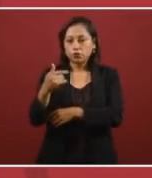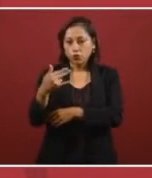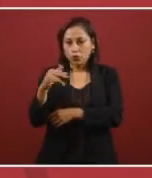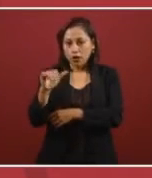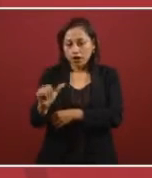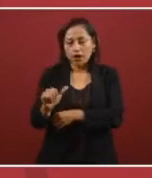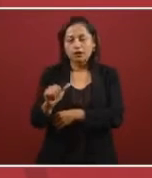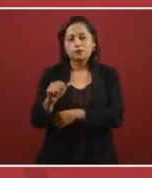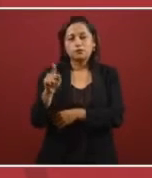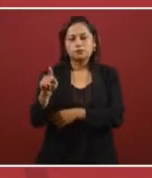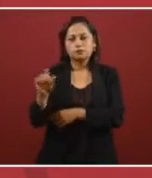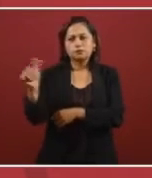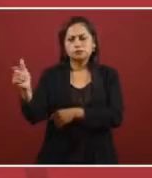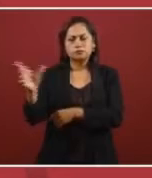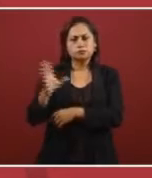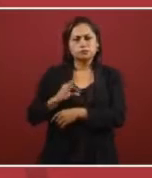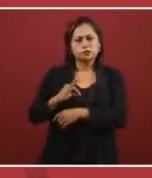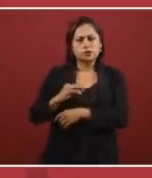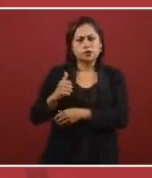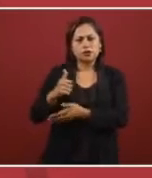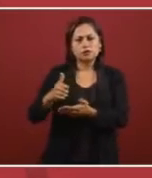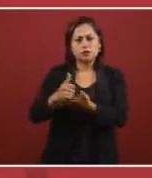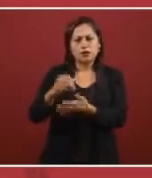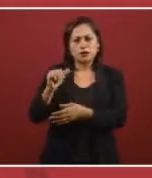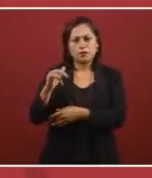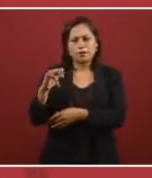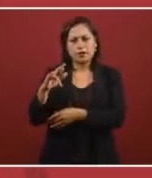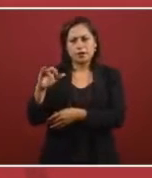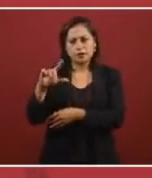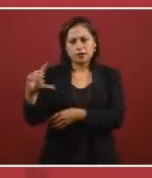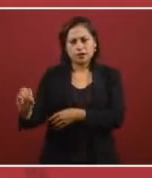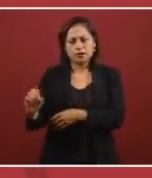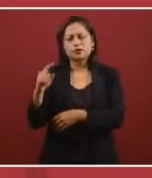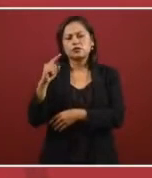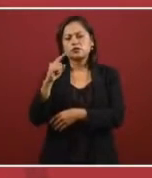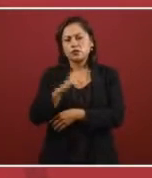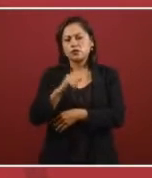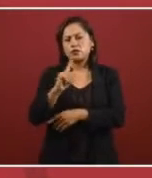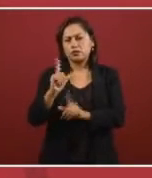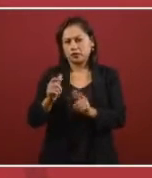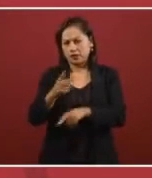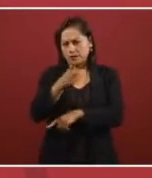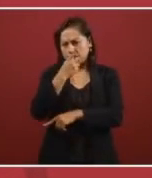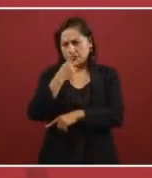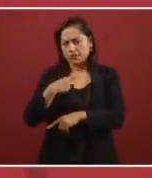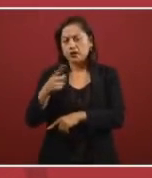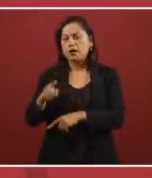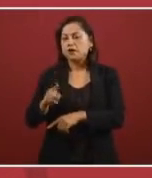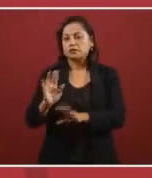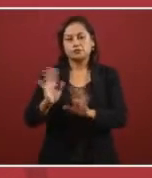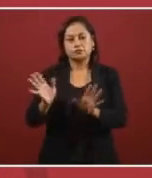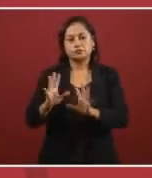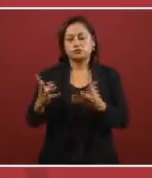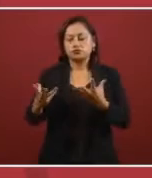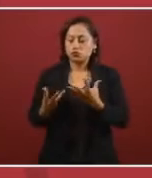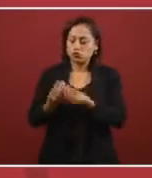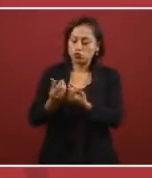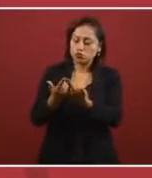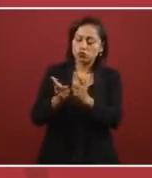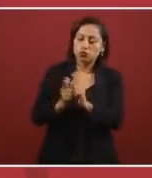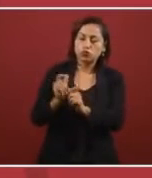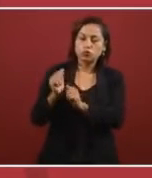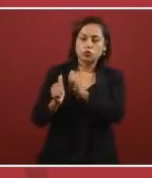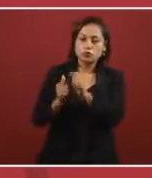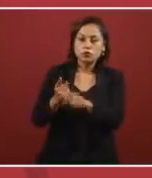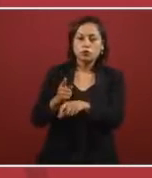quite a few investigations uh developing la